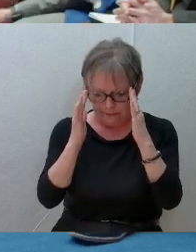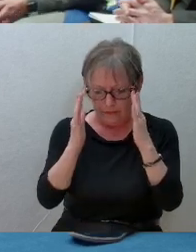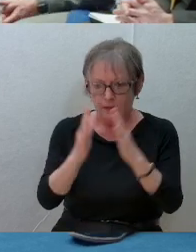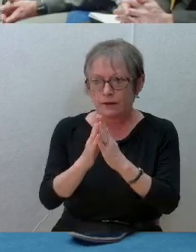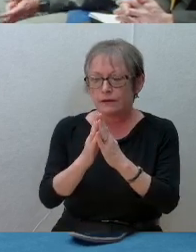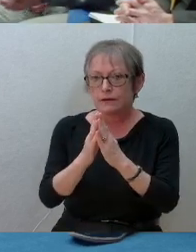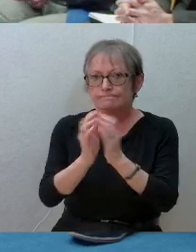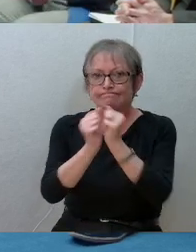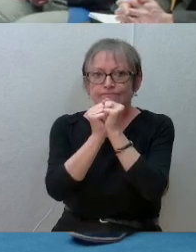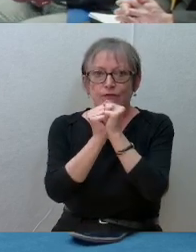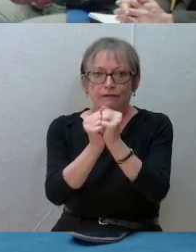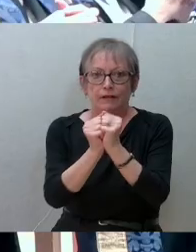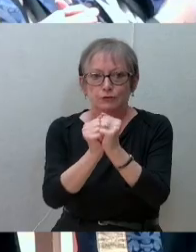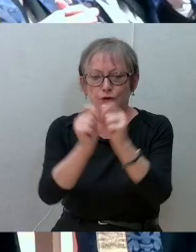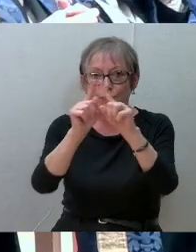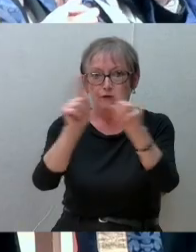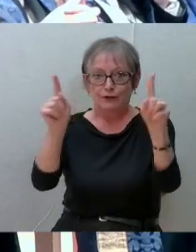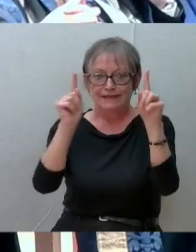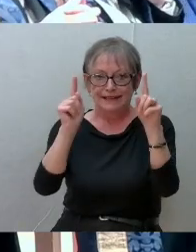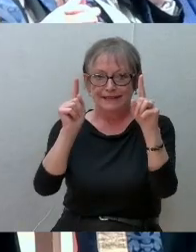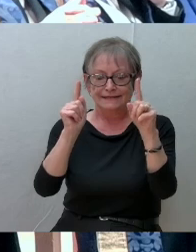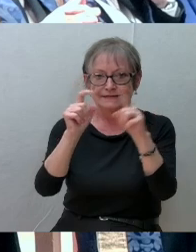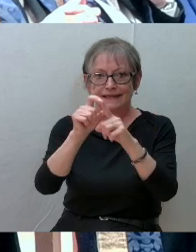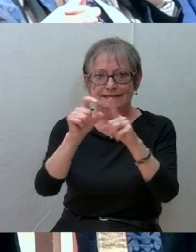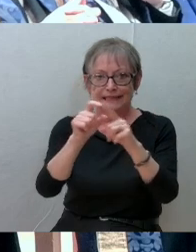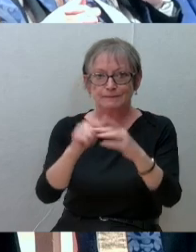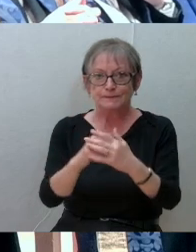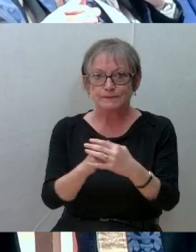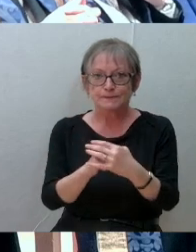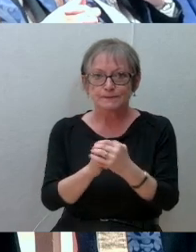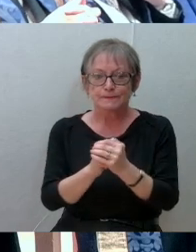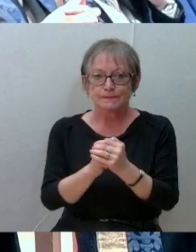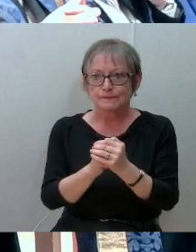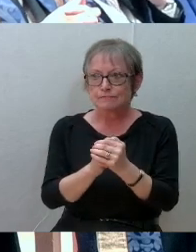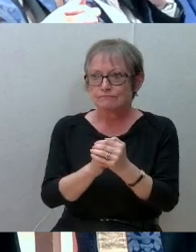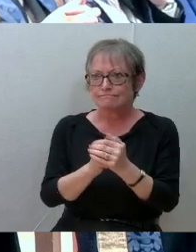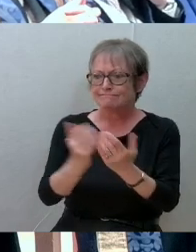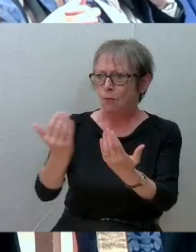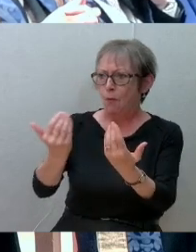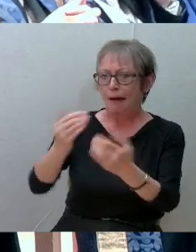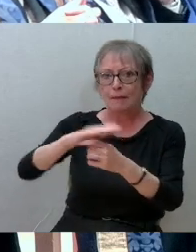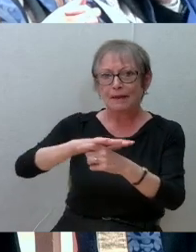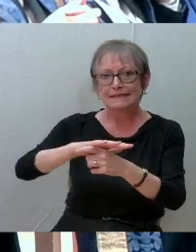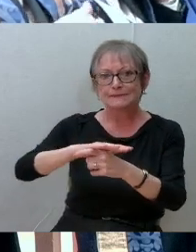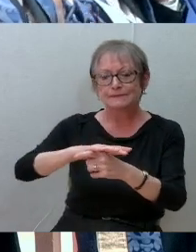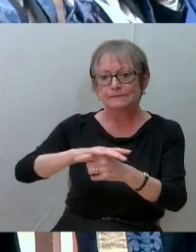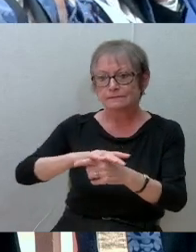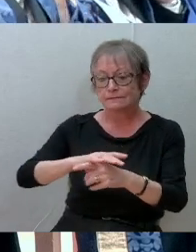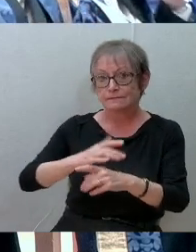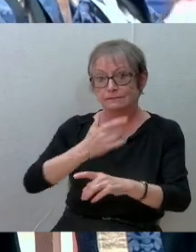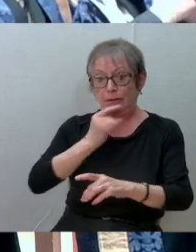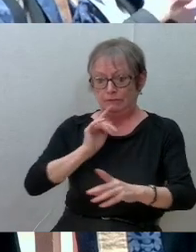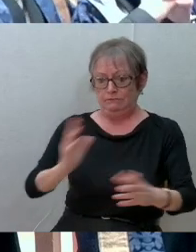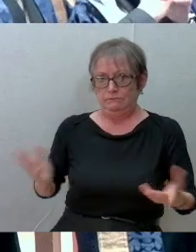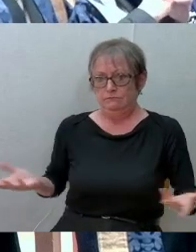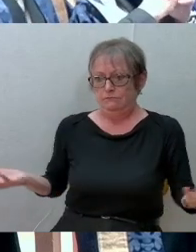And I'm so grateful to University of Dundee. You're a welcoming place for people, no